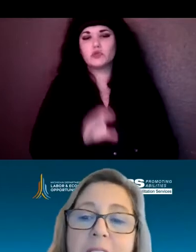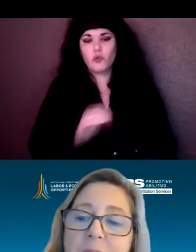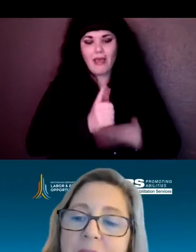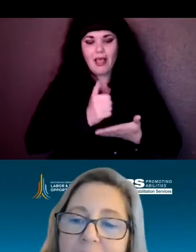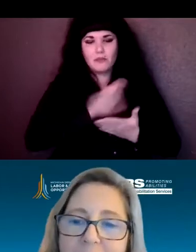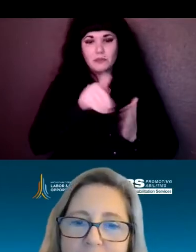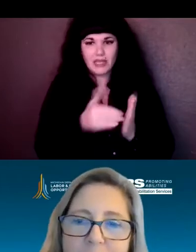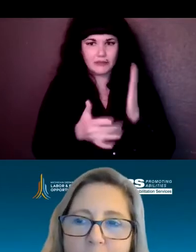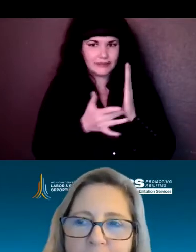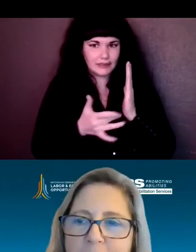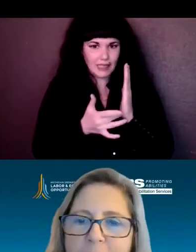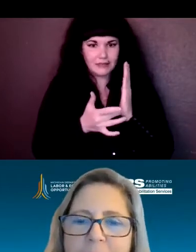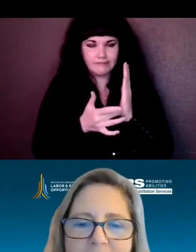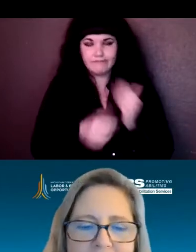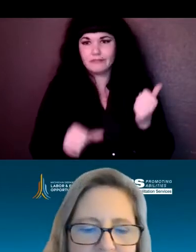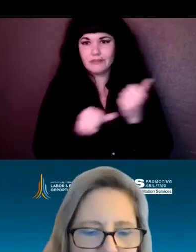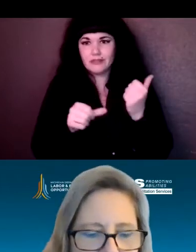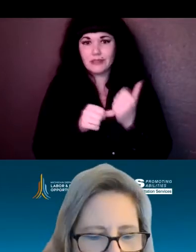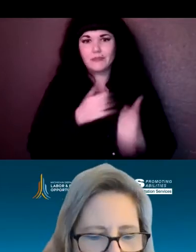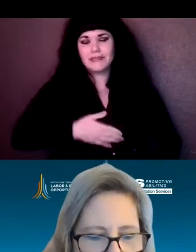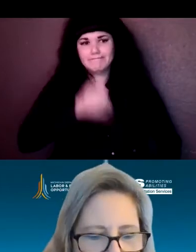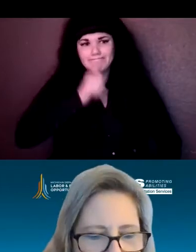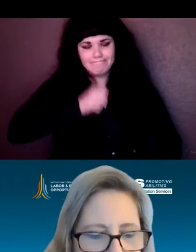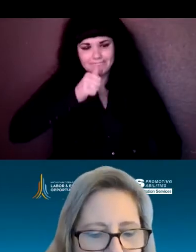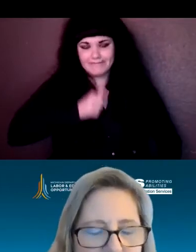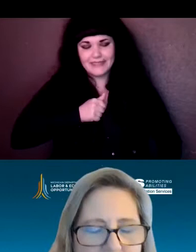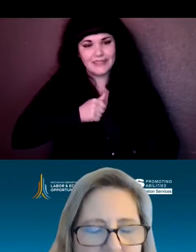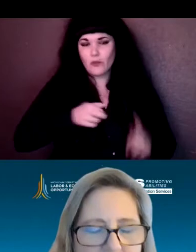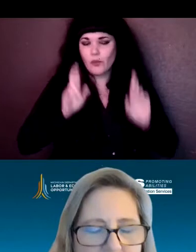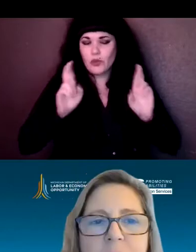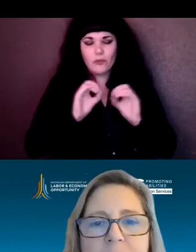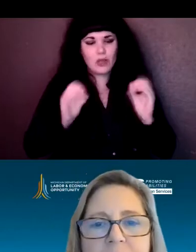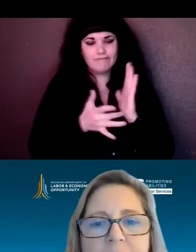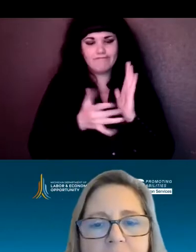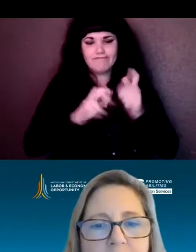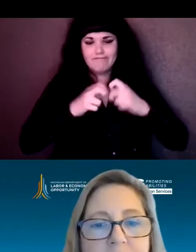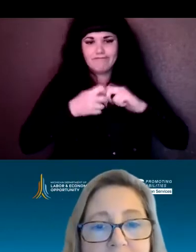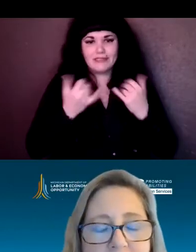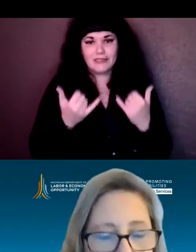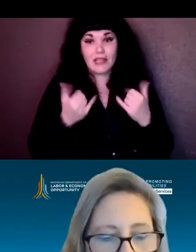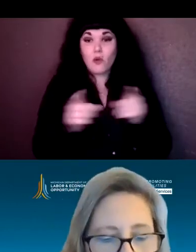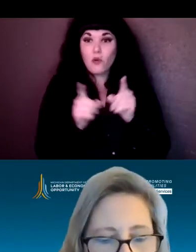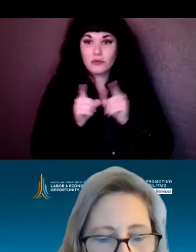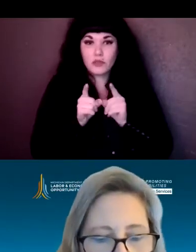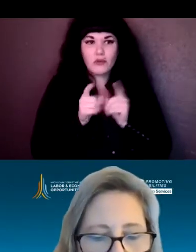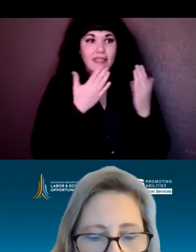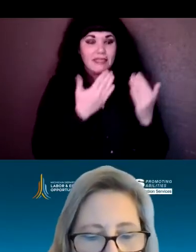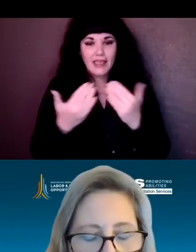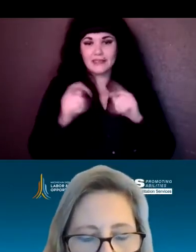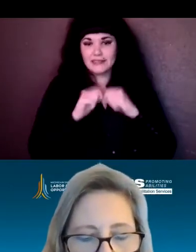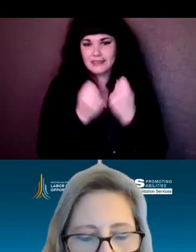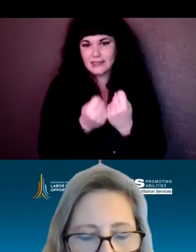be patient with technology. We hope that we won't have any glitches today. I want to also thank the team that has been part of